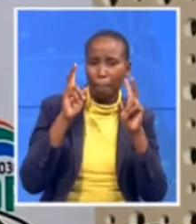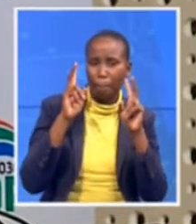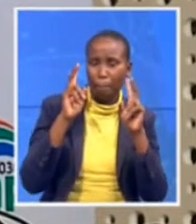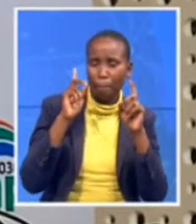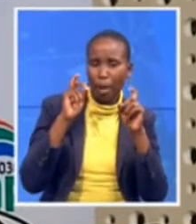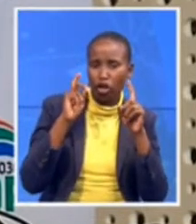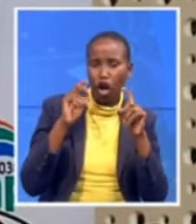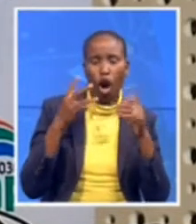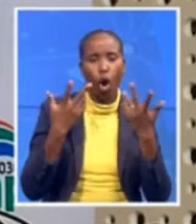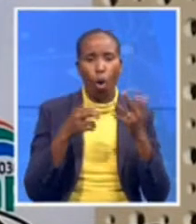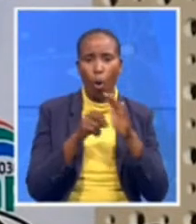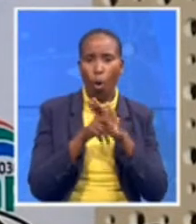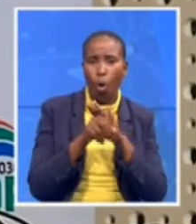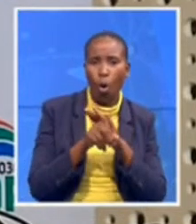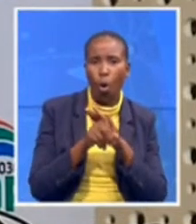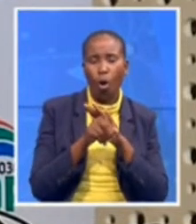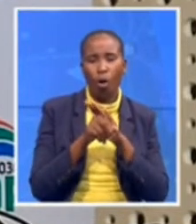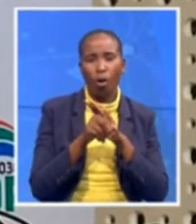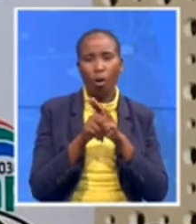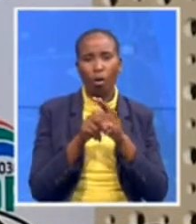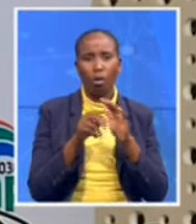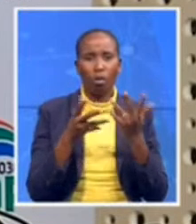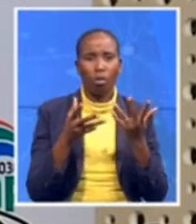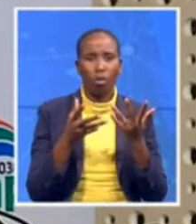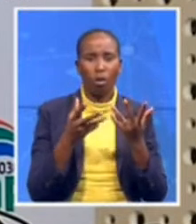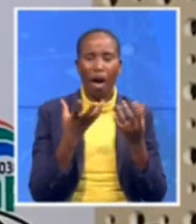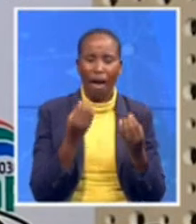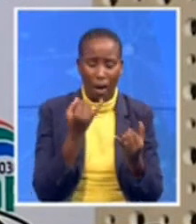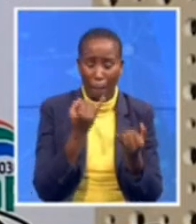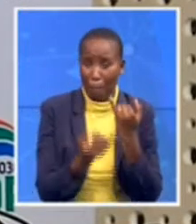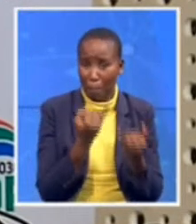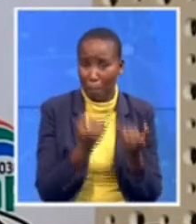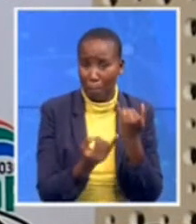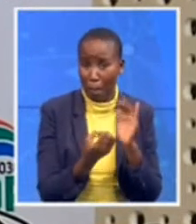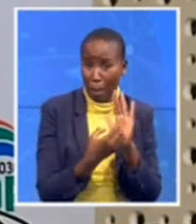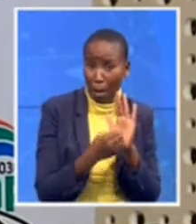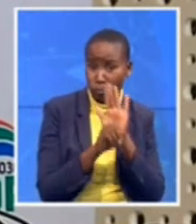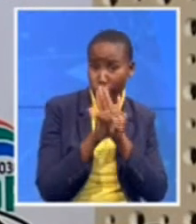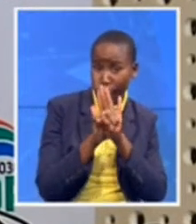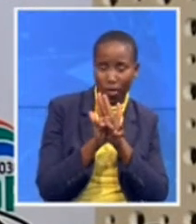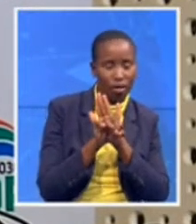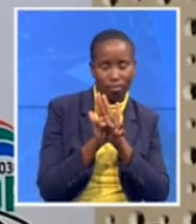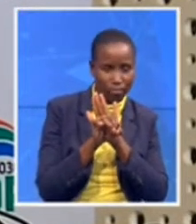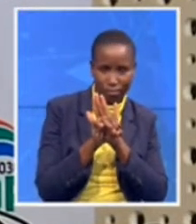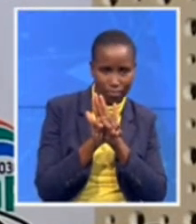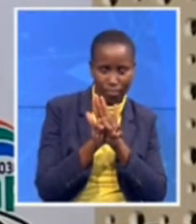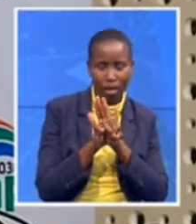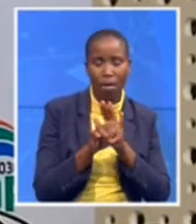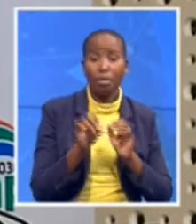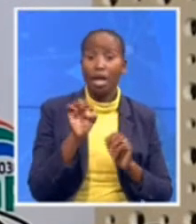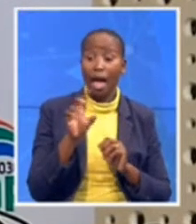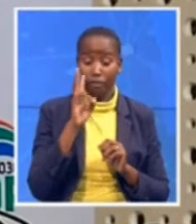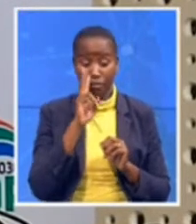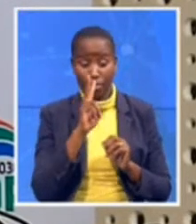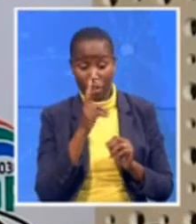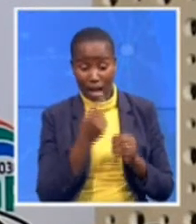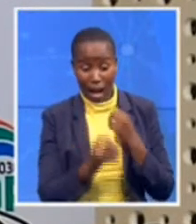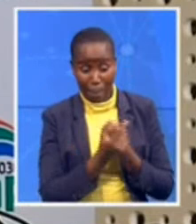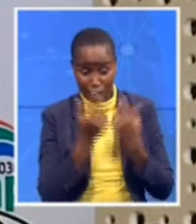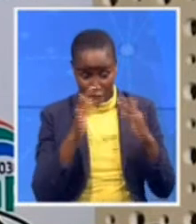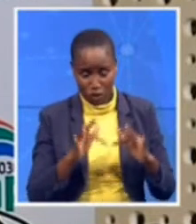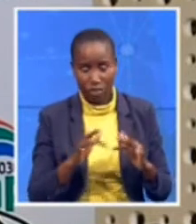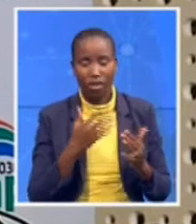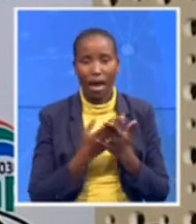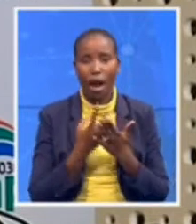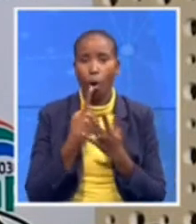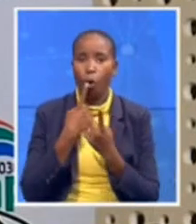essence, revenge pornography, it's colloquially referred to, if you want to lodge a complaint, but also importantly, where they have any pictures or films